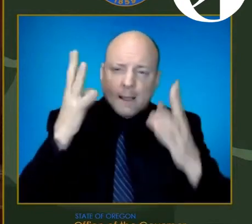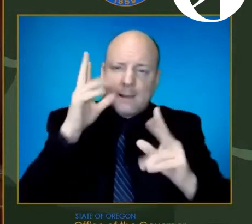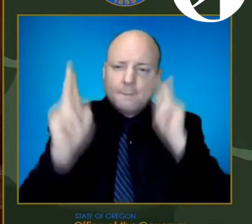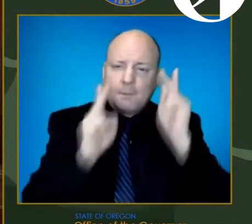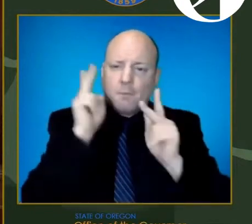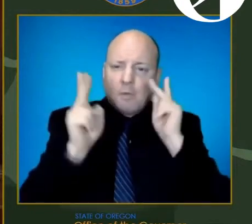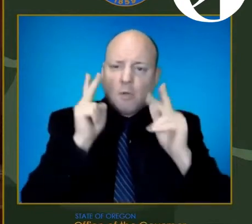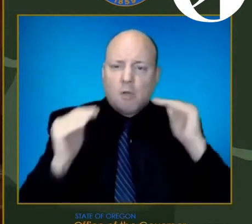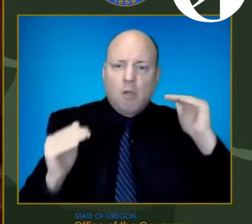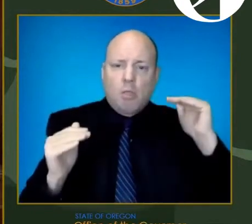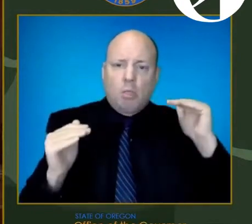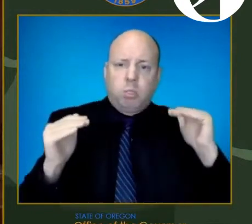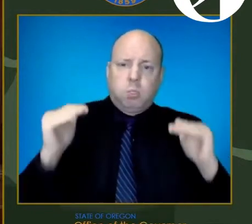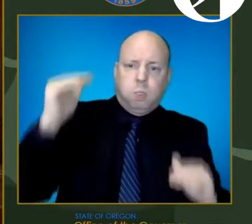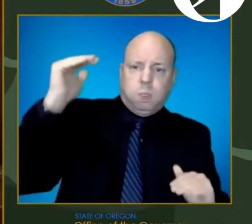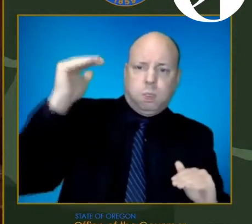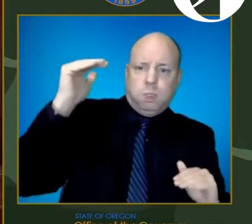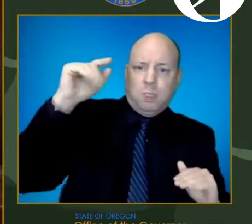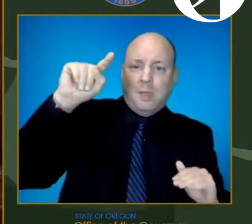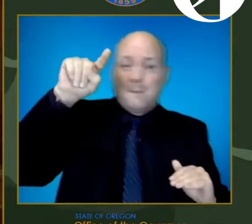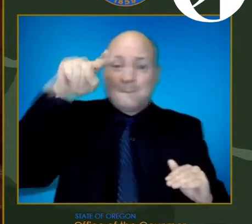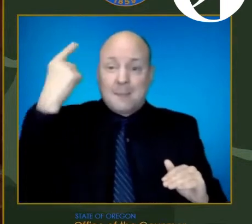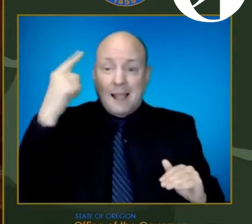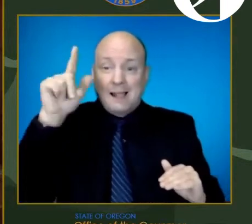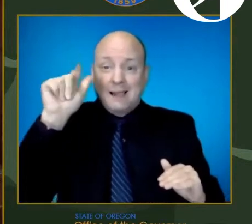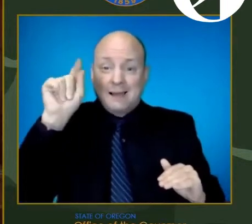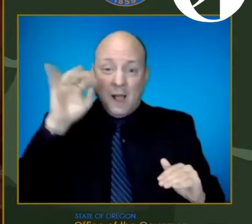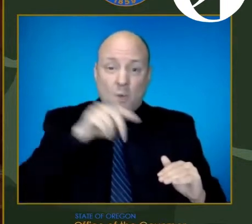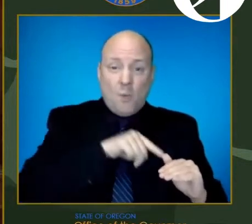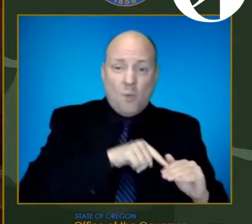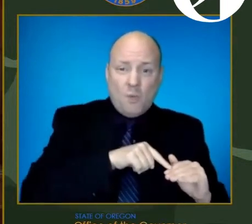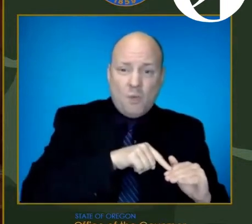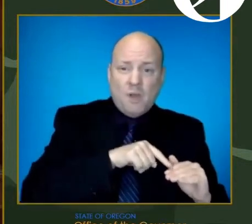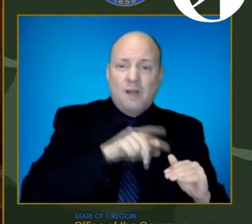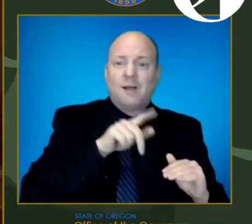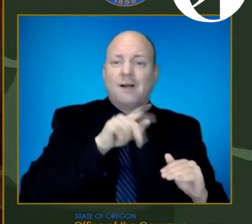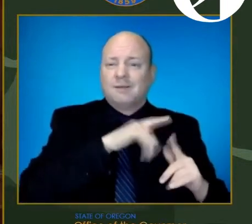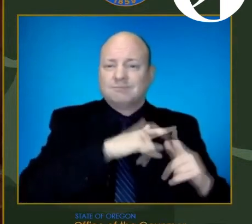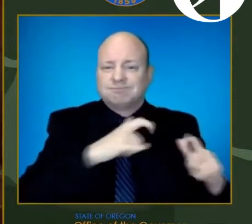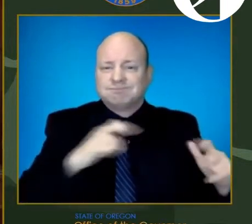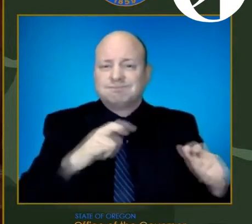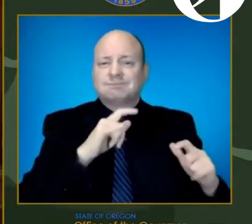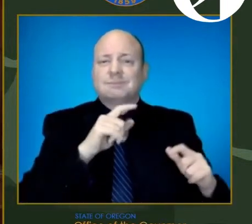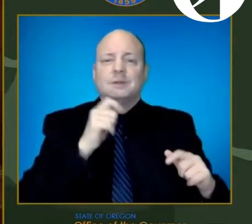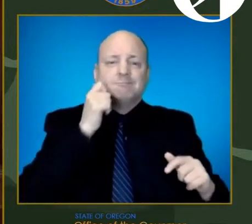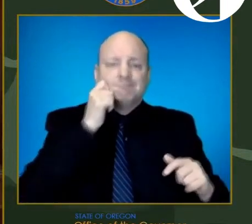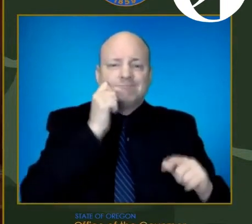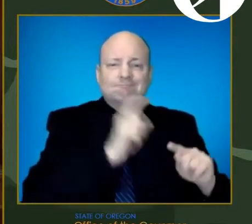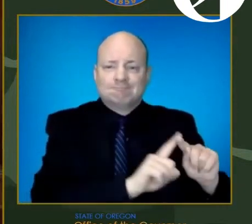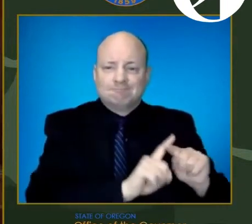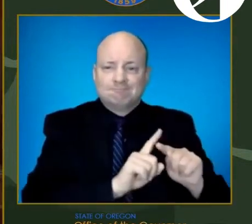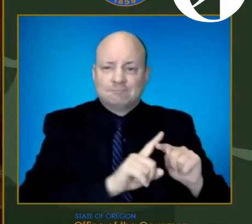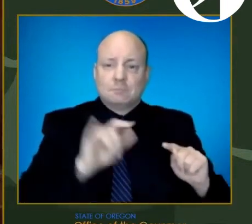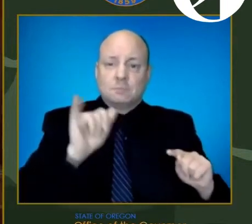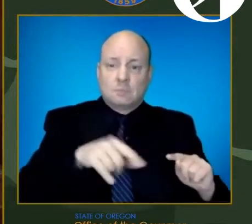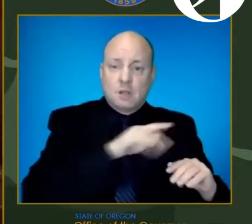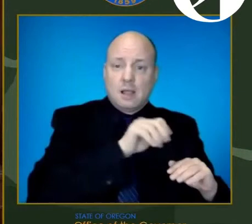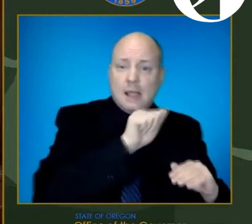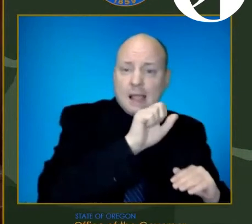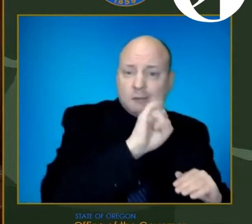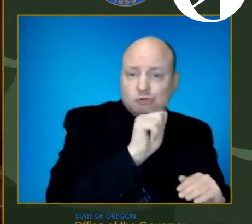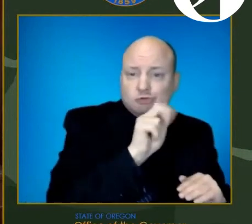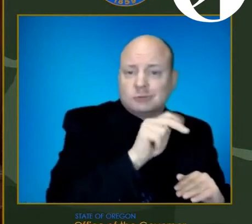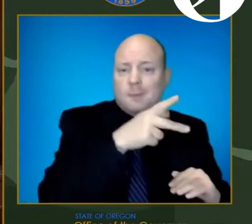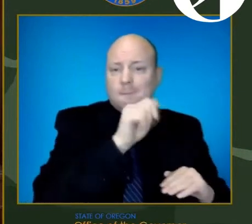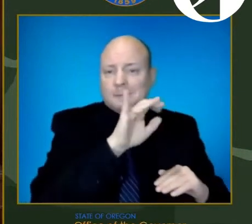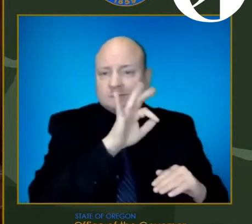Black, Indigenous, Latino, Latina, Latinx, Asian, Pacific Islander, Native